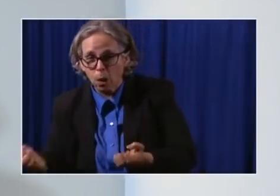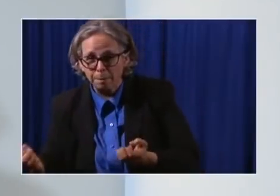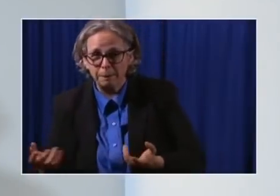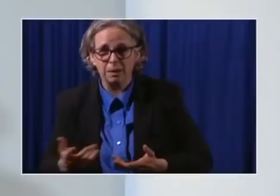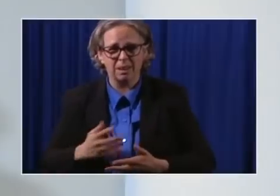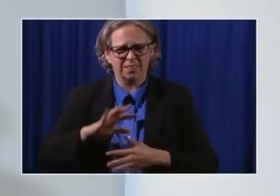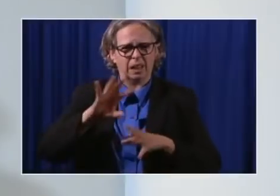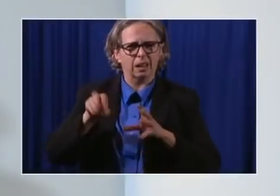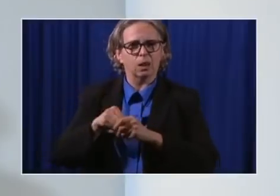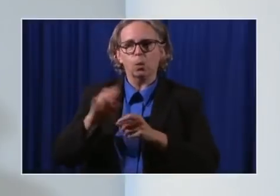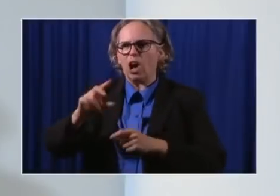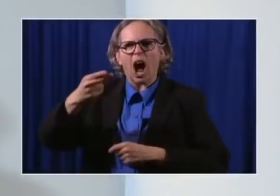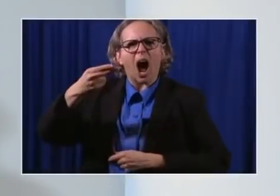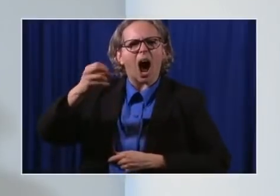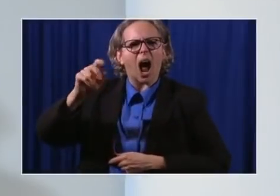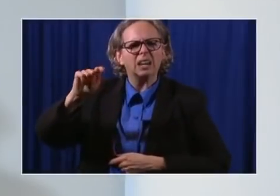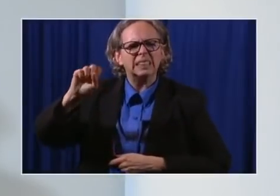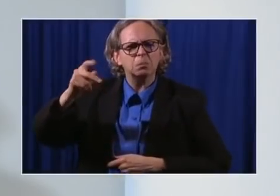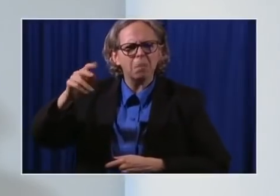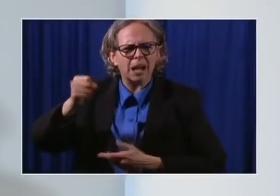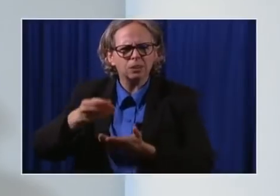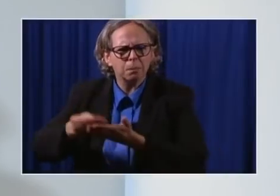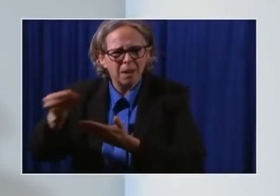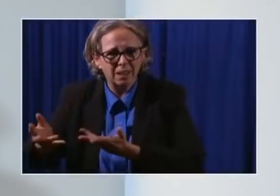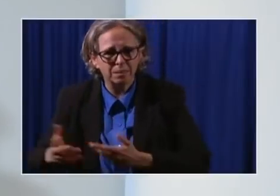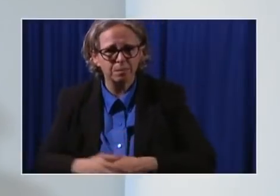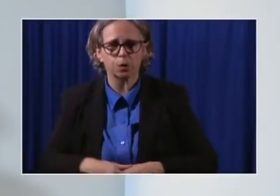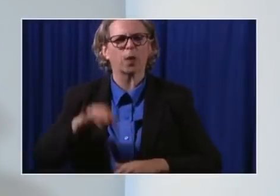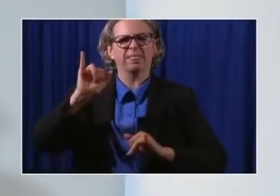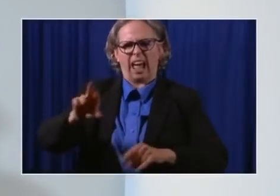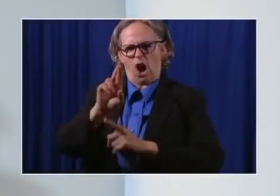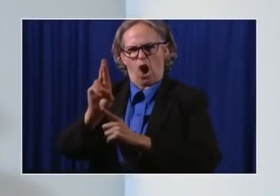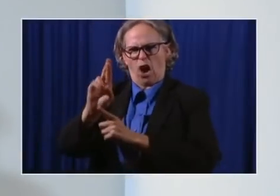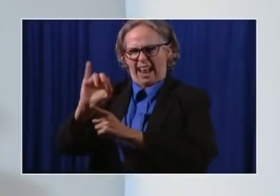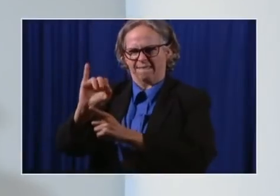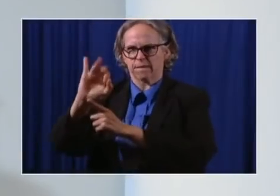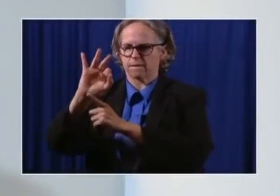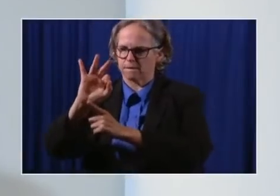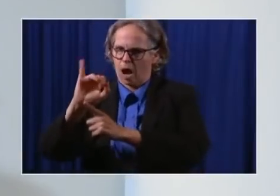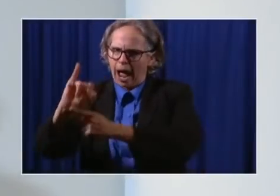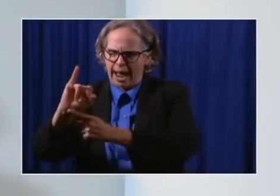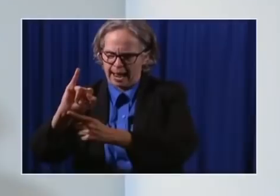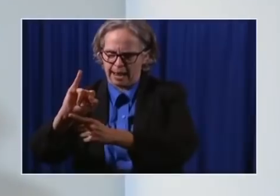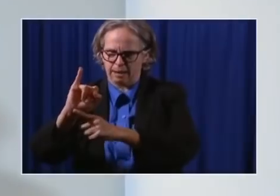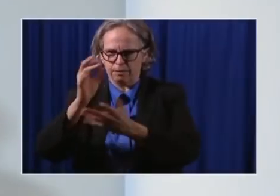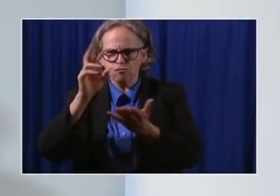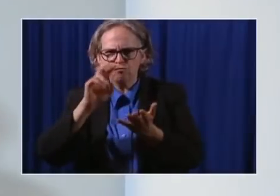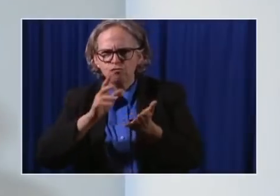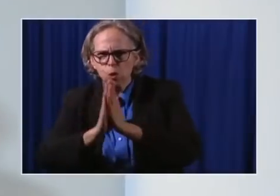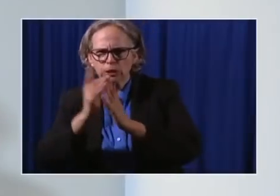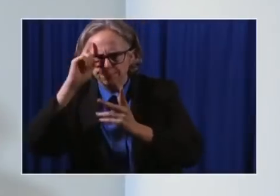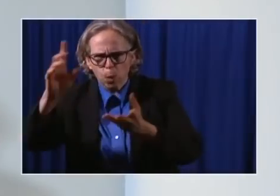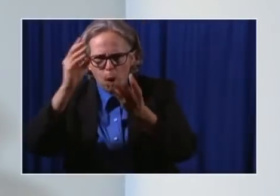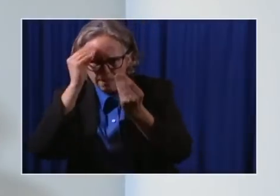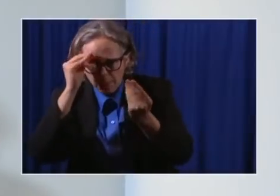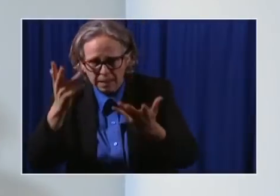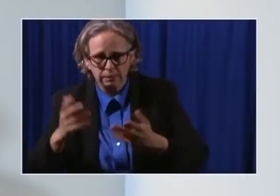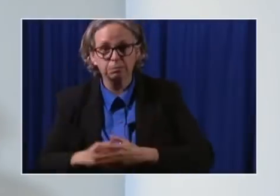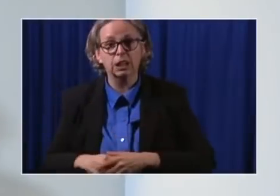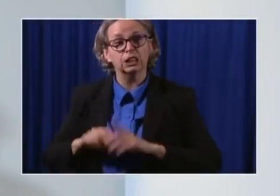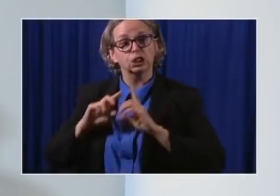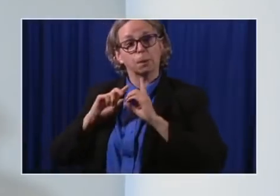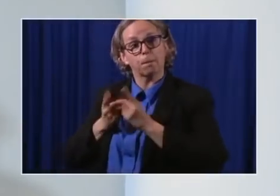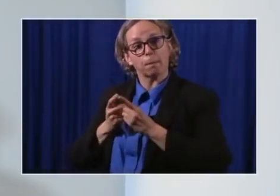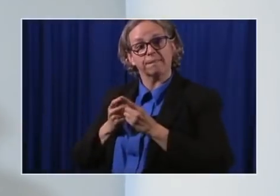the request for information through Innovate Ohio and Broadband Ohio, the Department of Administrative Services and Department of